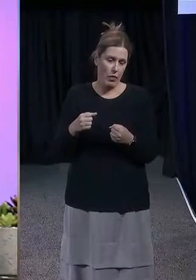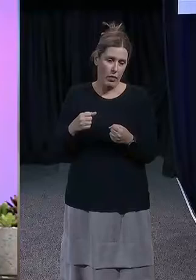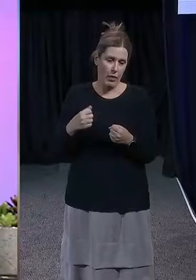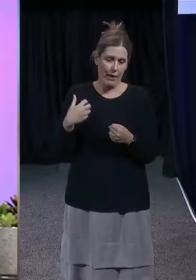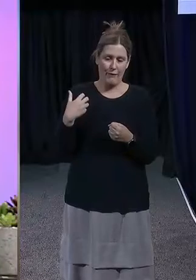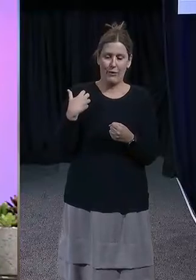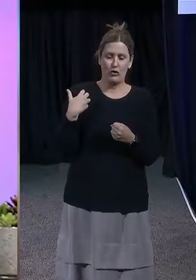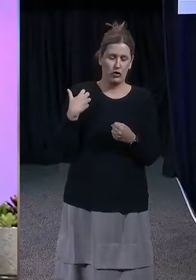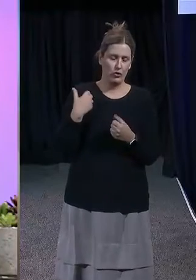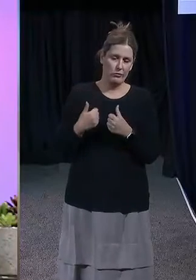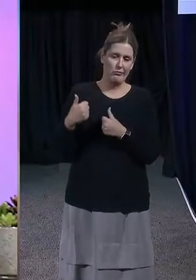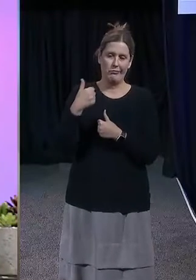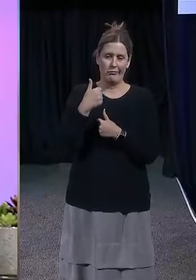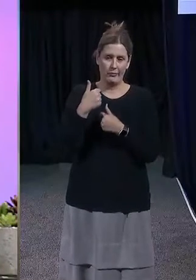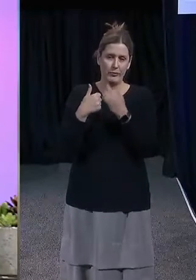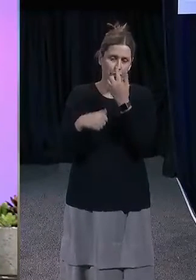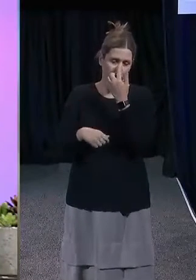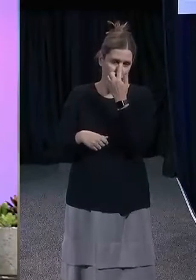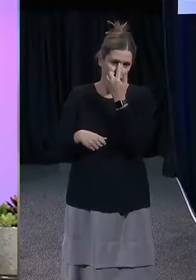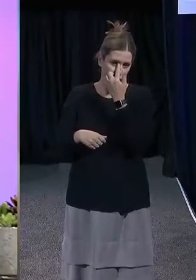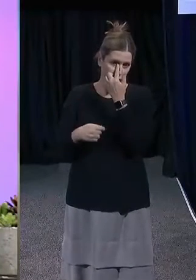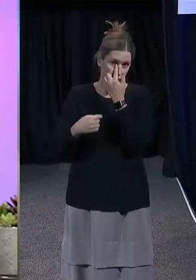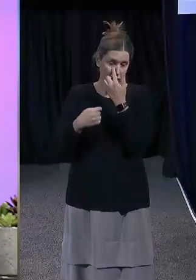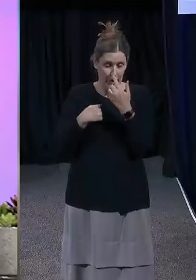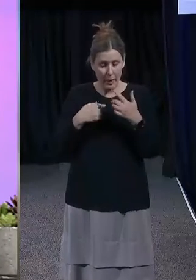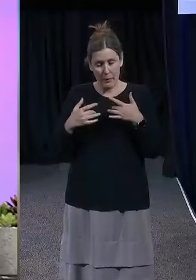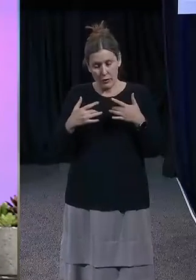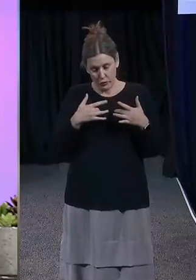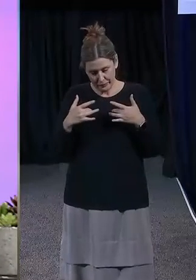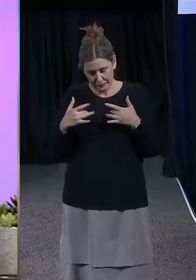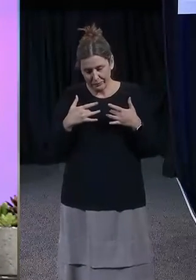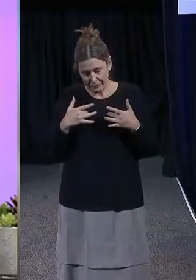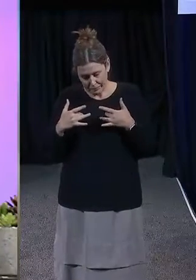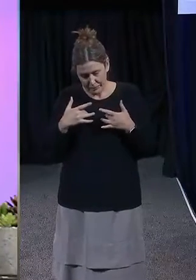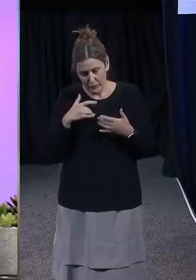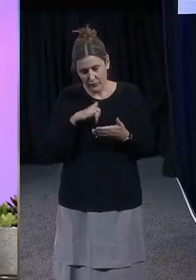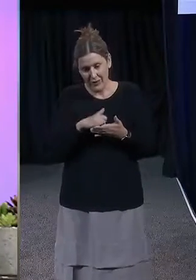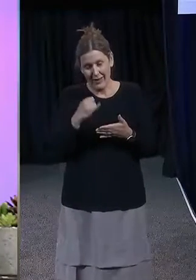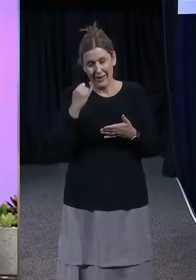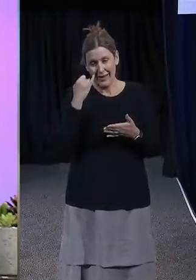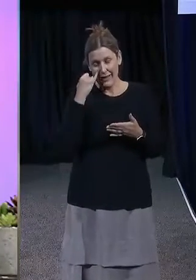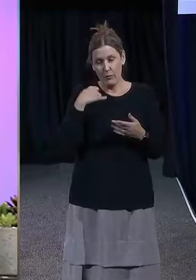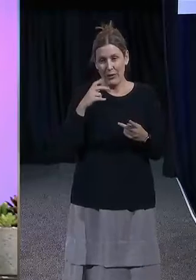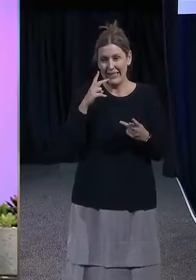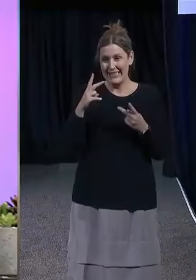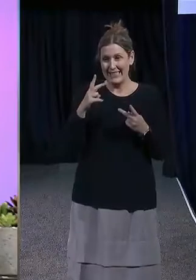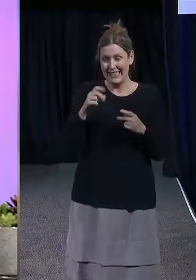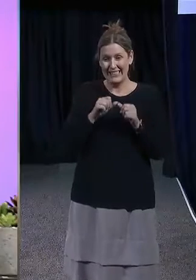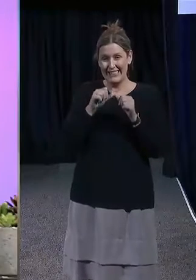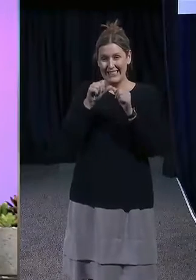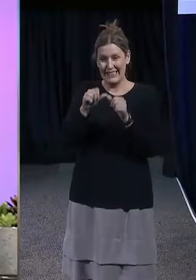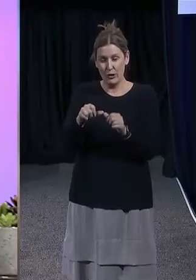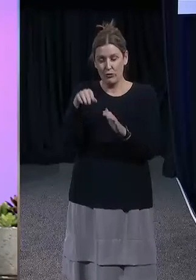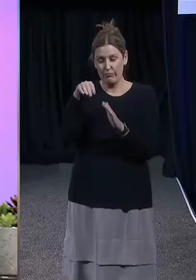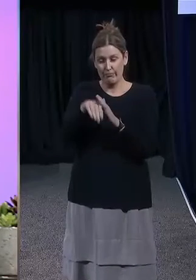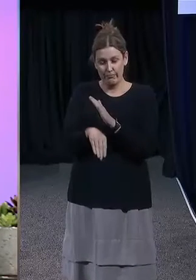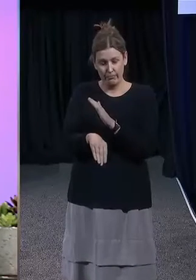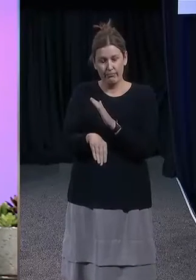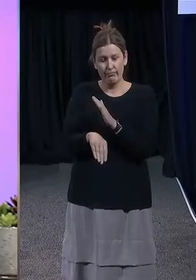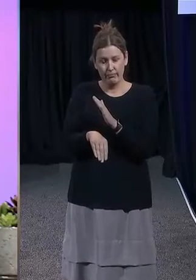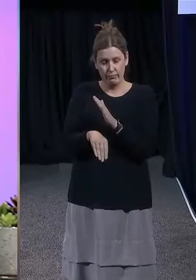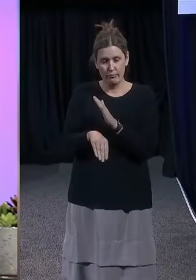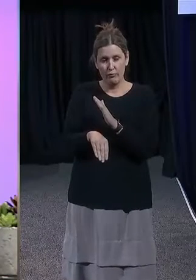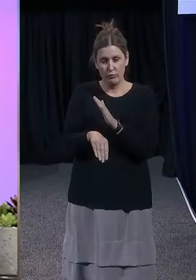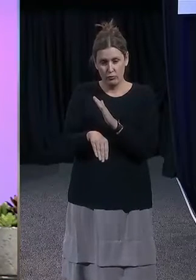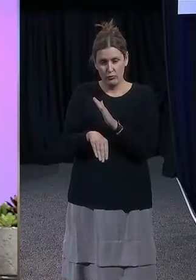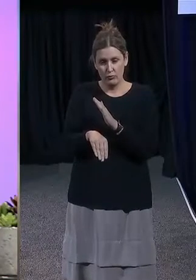officials. I am really concerned that if we see a continued drop